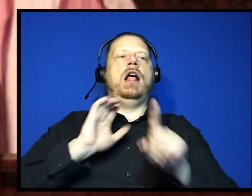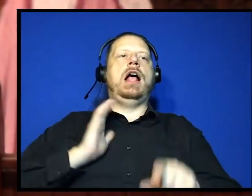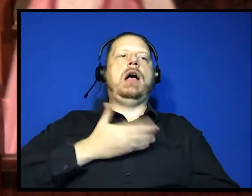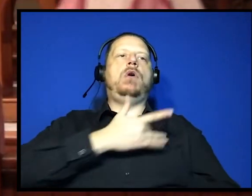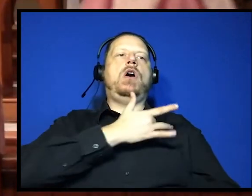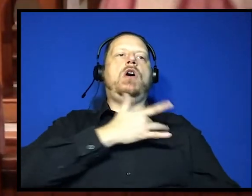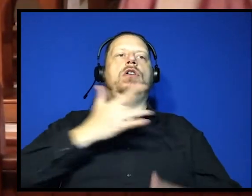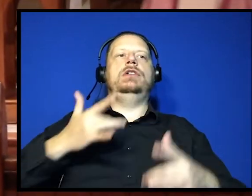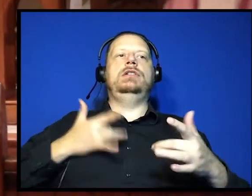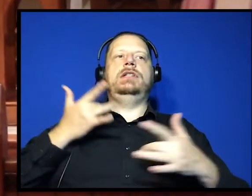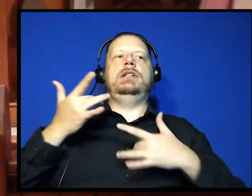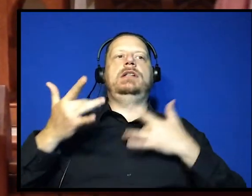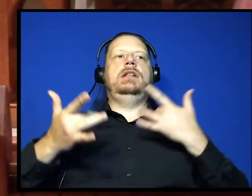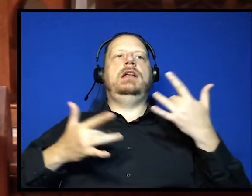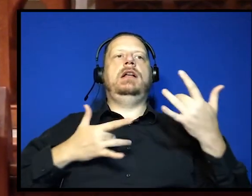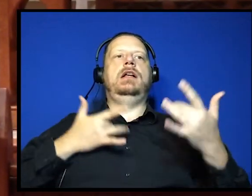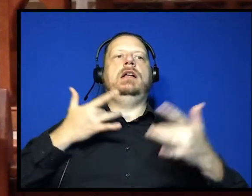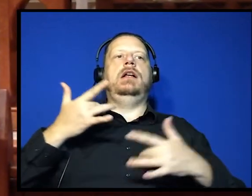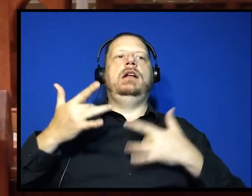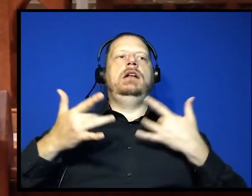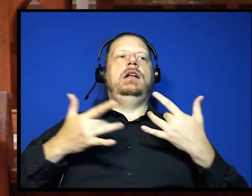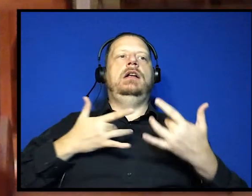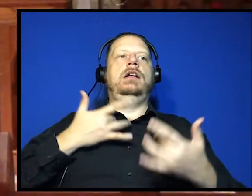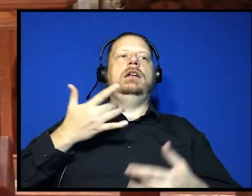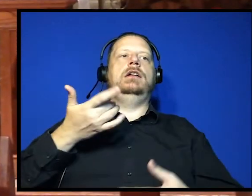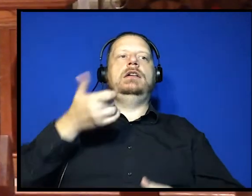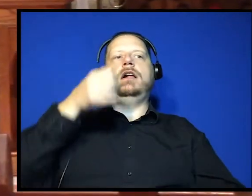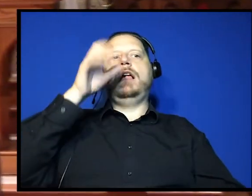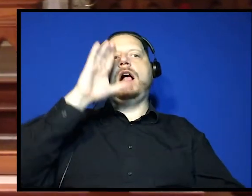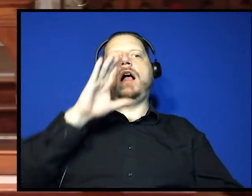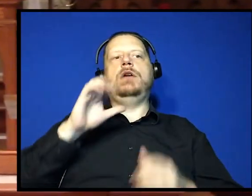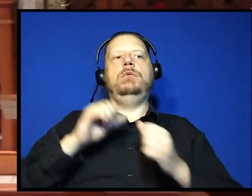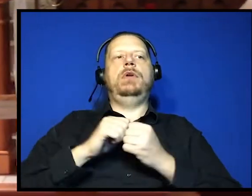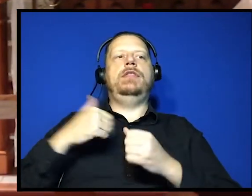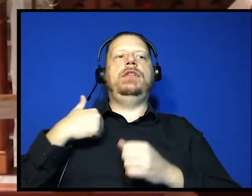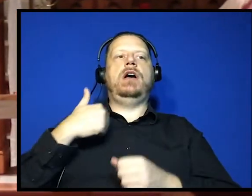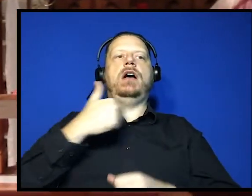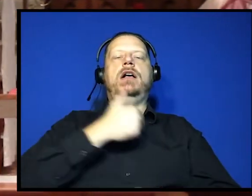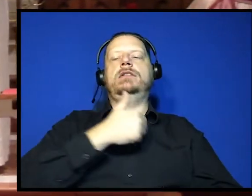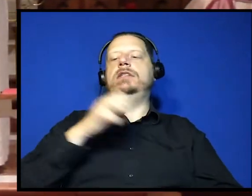hearts delight. O God, with us,